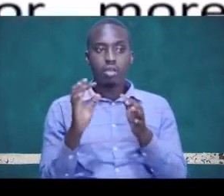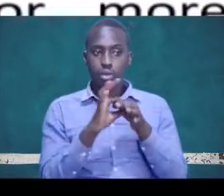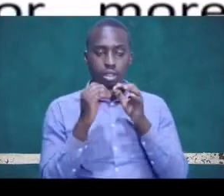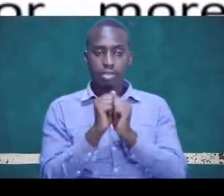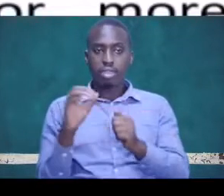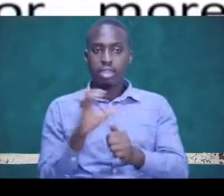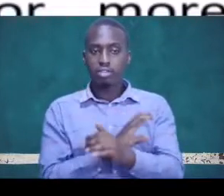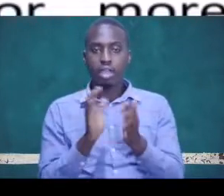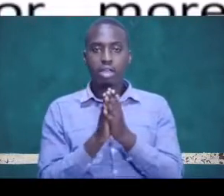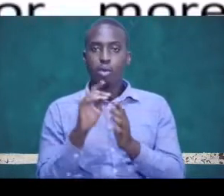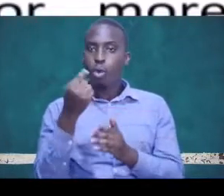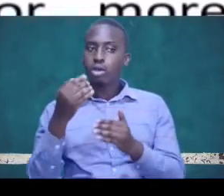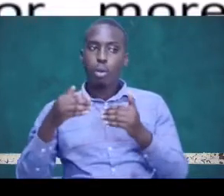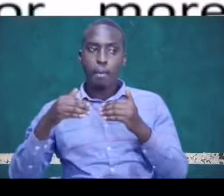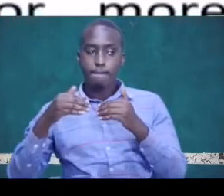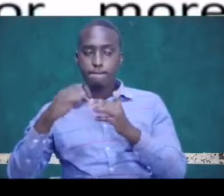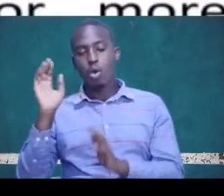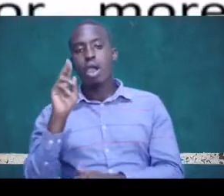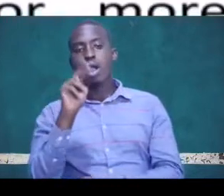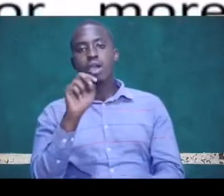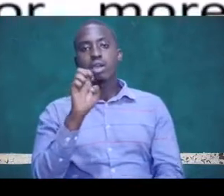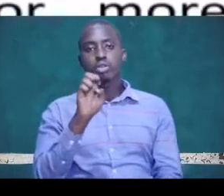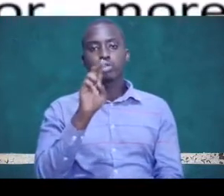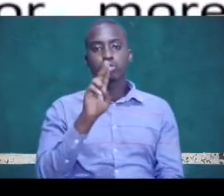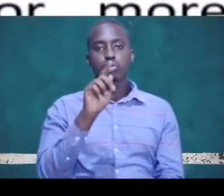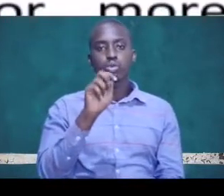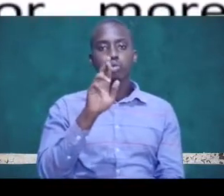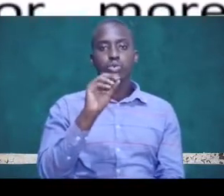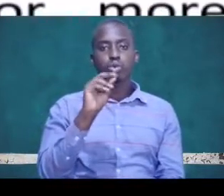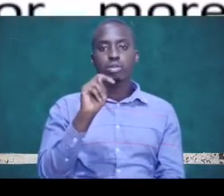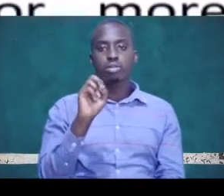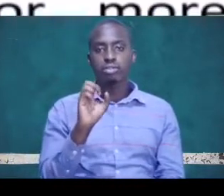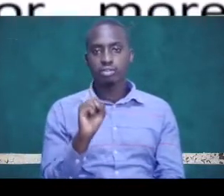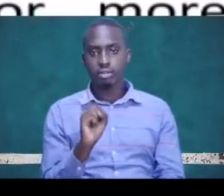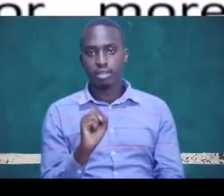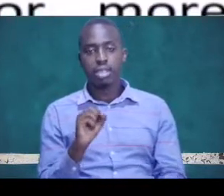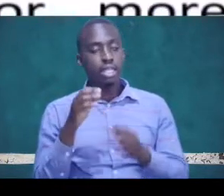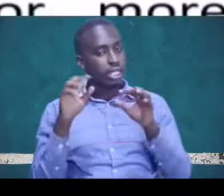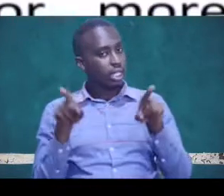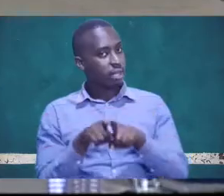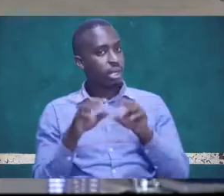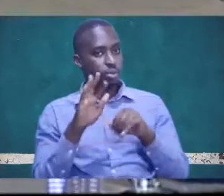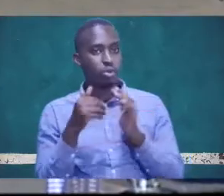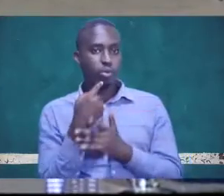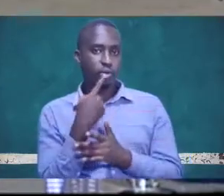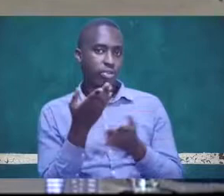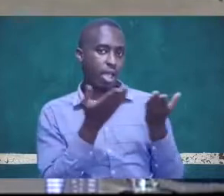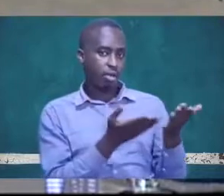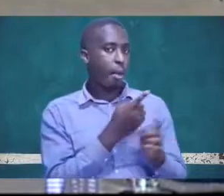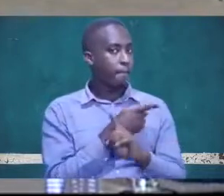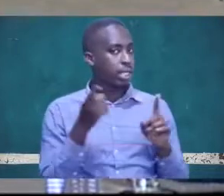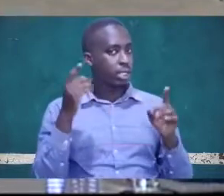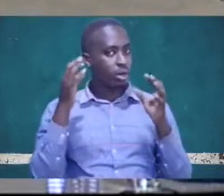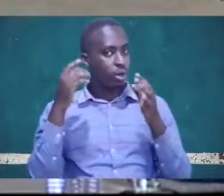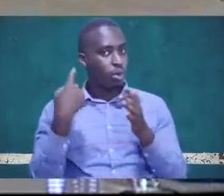or more neutrons. So it is the same as to what we have said here, but what we have